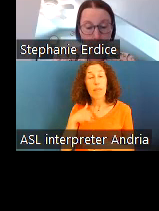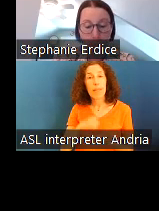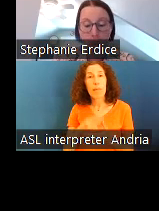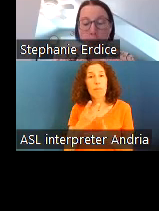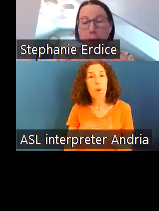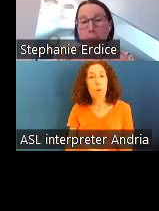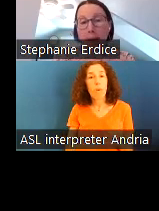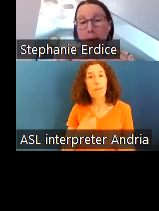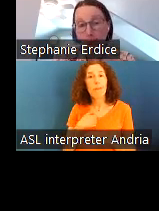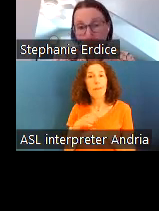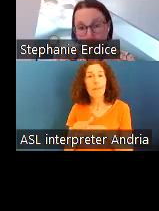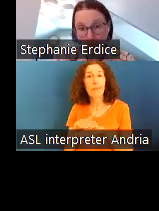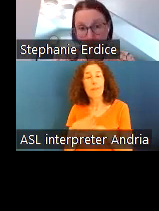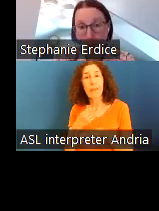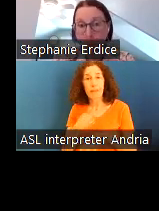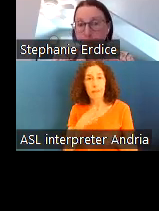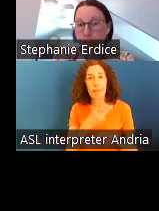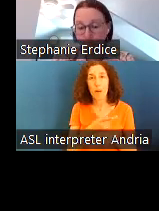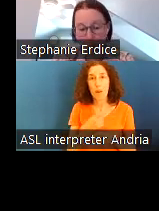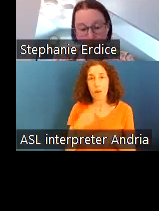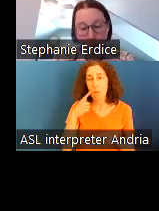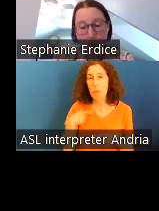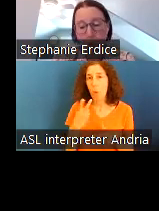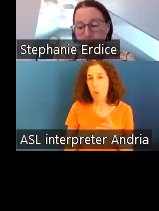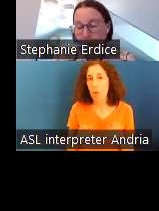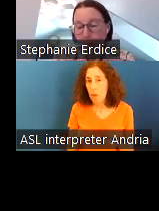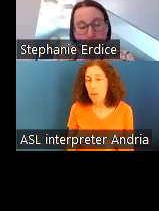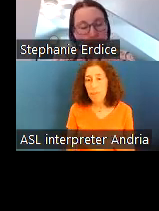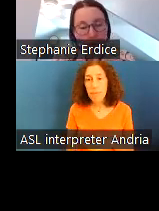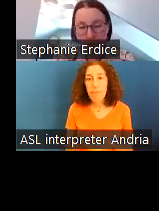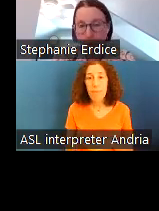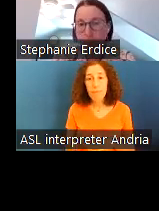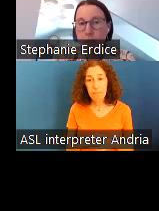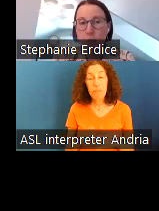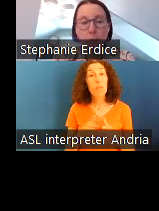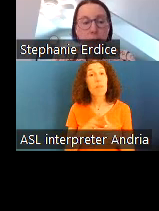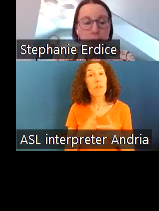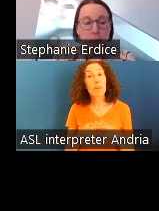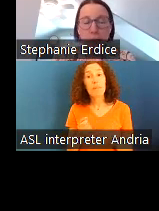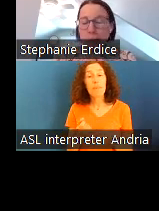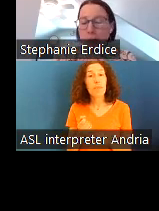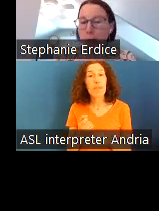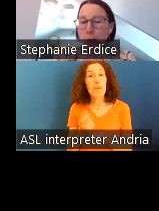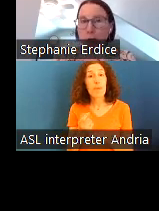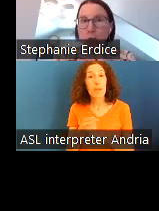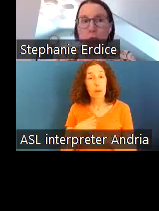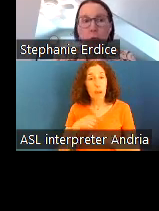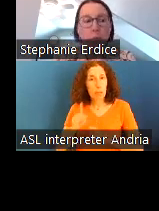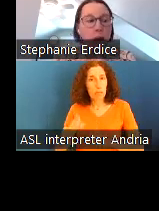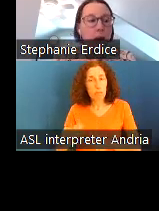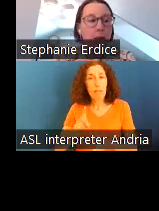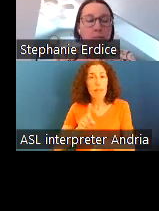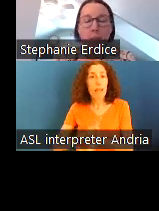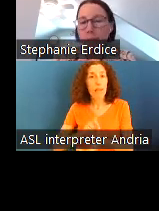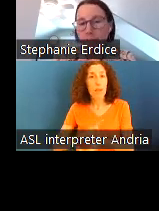self-care. But I also, every spring, go to all my doctors. So this past spring, I went